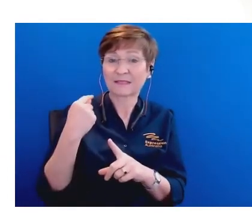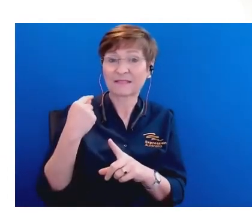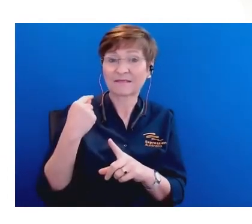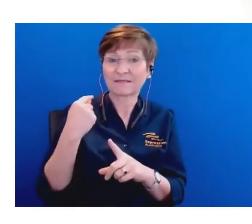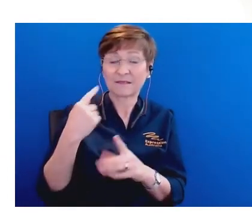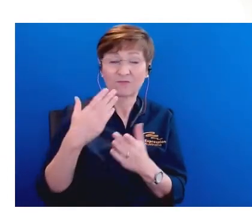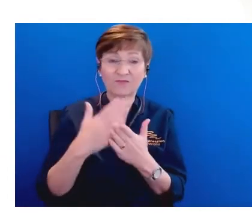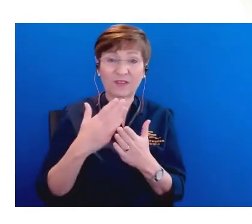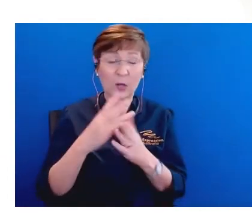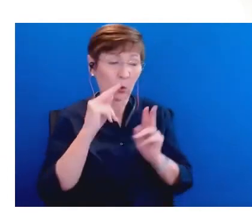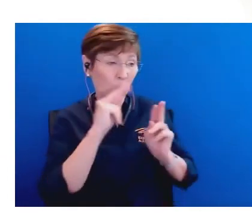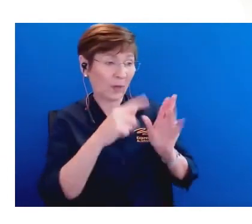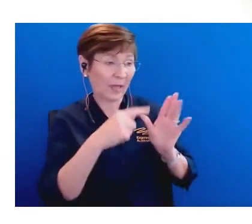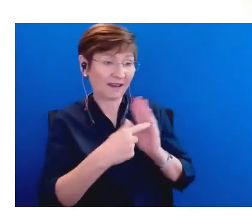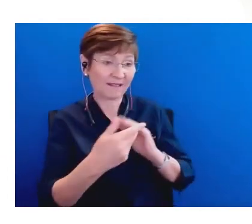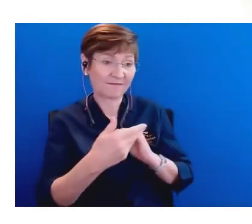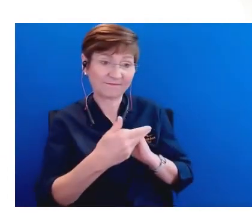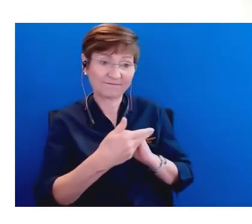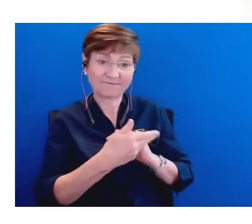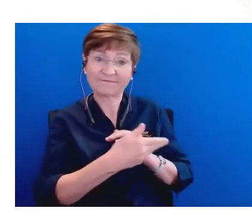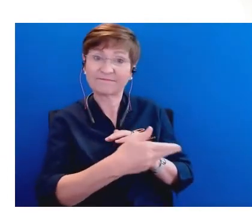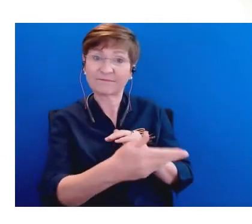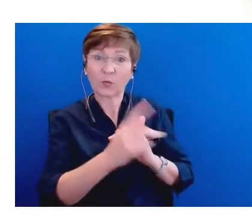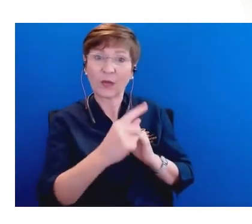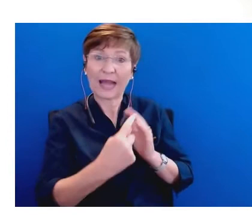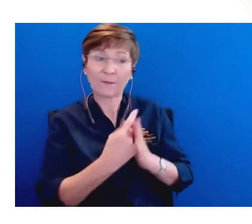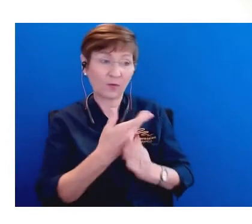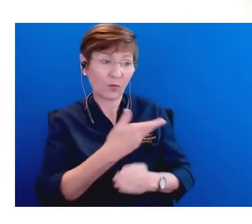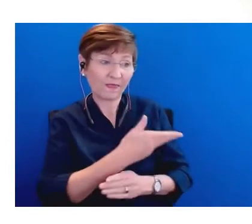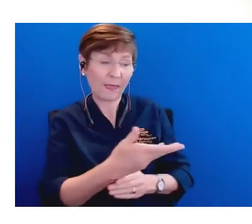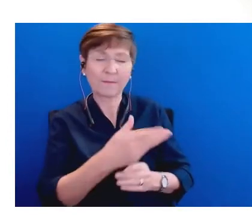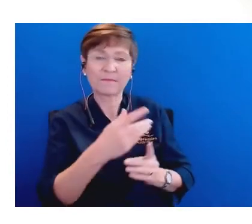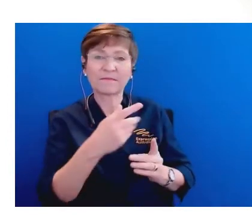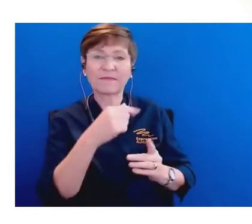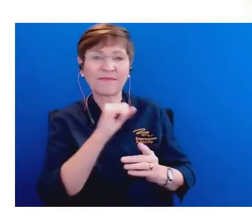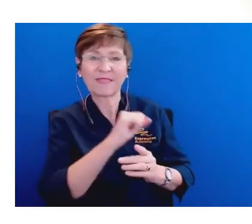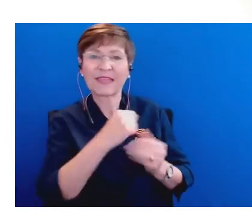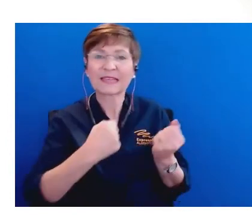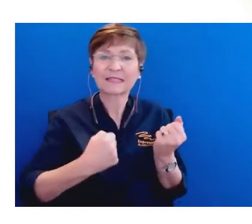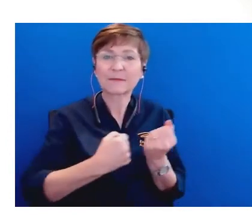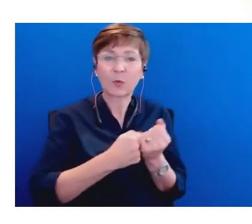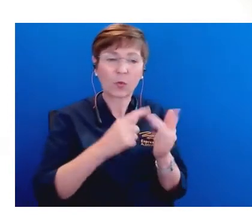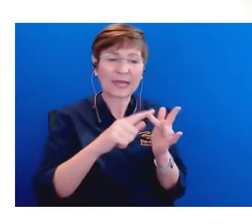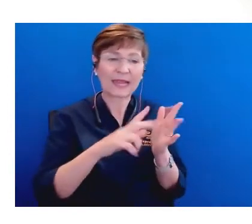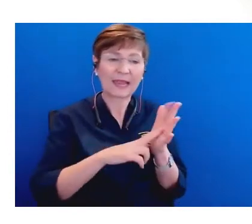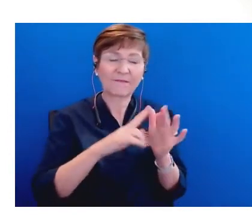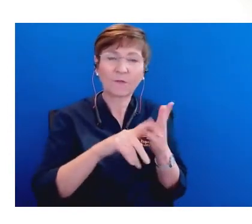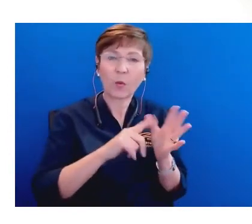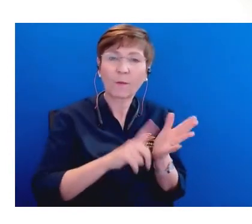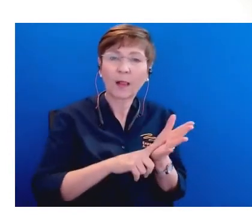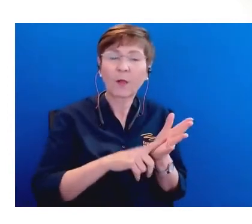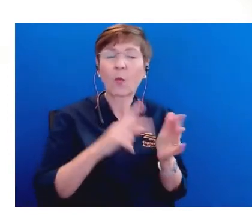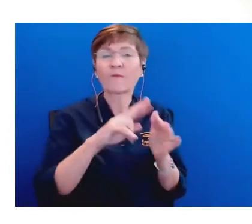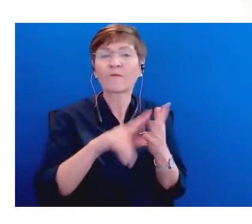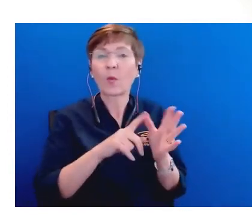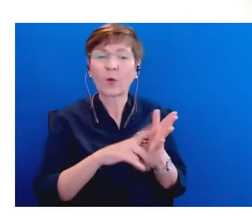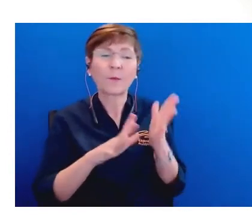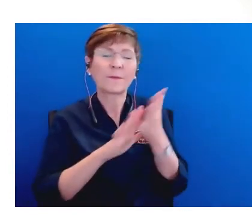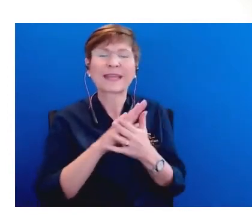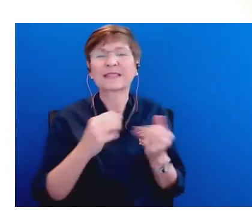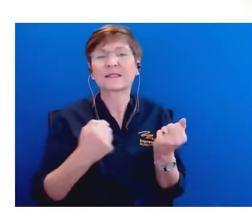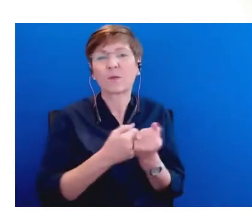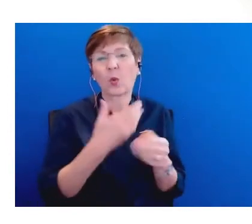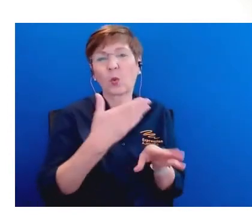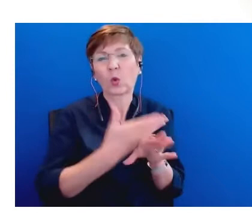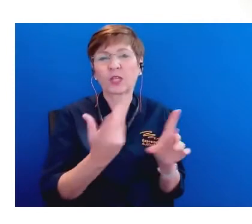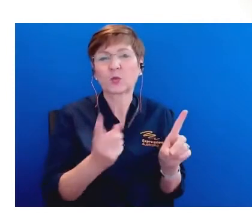themselves and their informal or formal supporters, so family members, support workers, and so on.